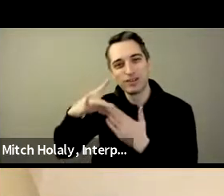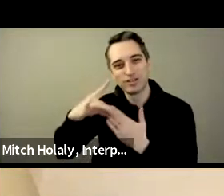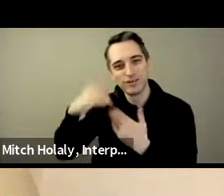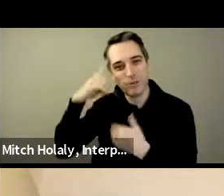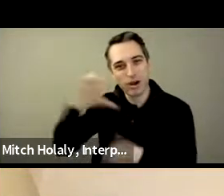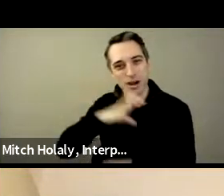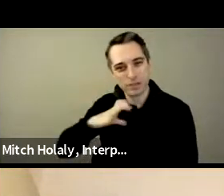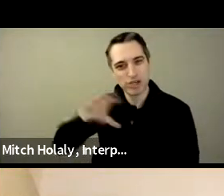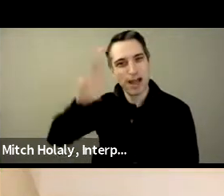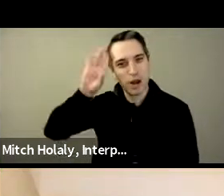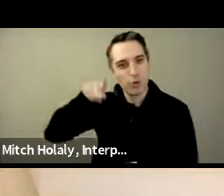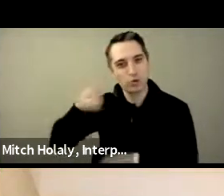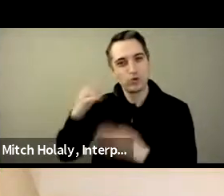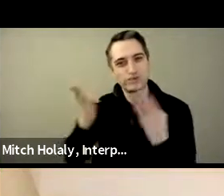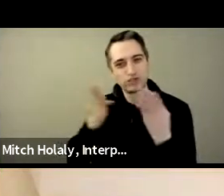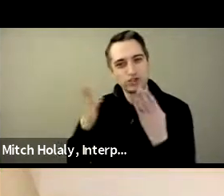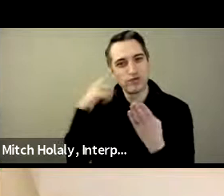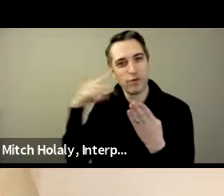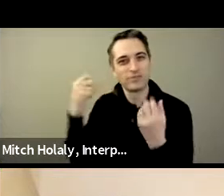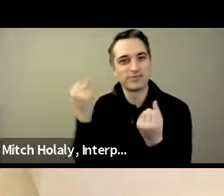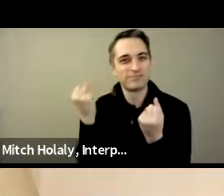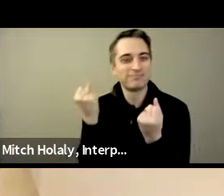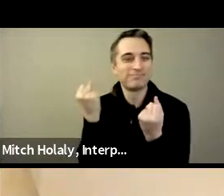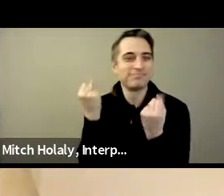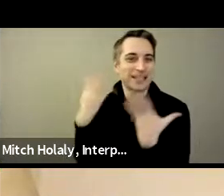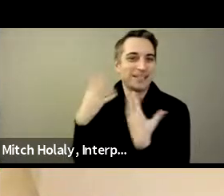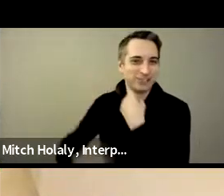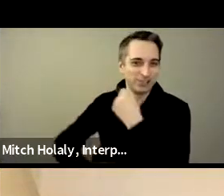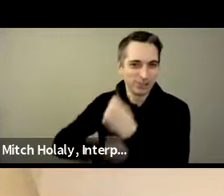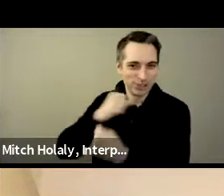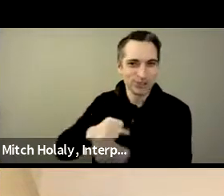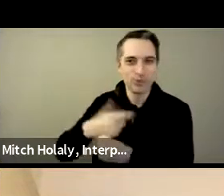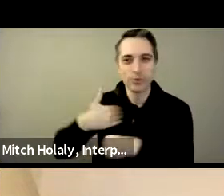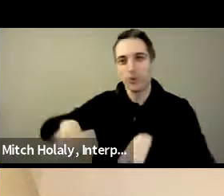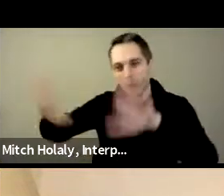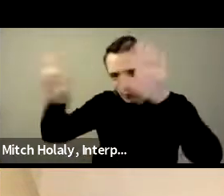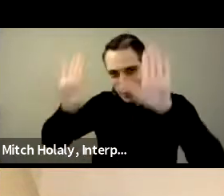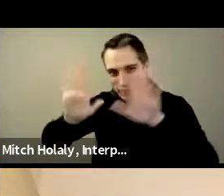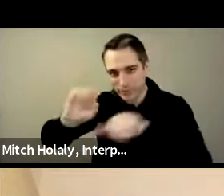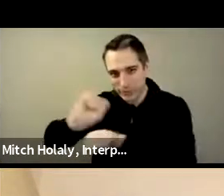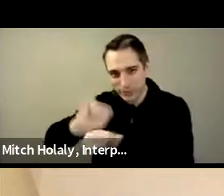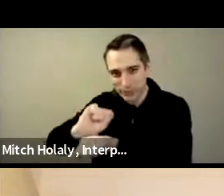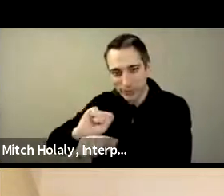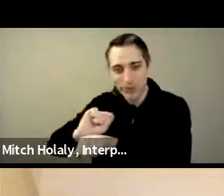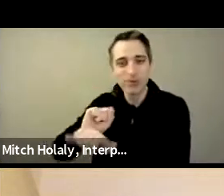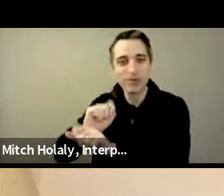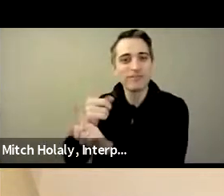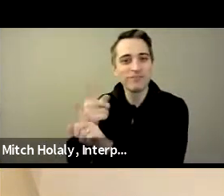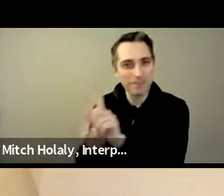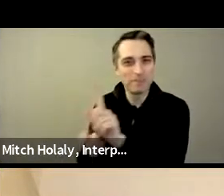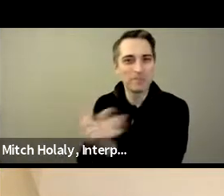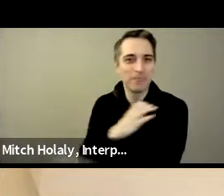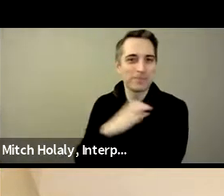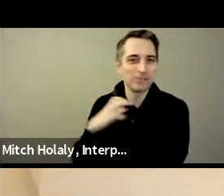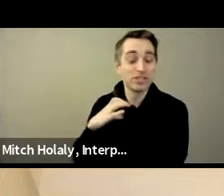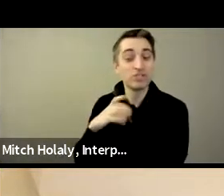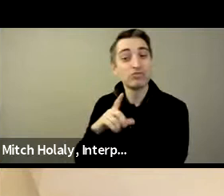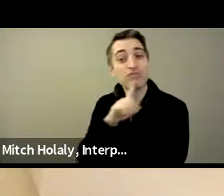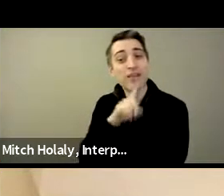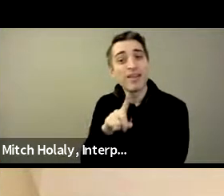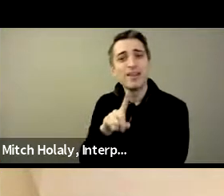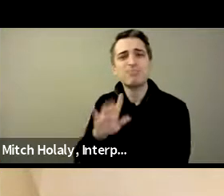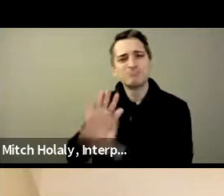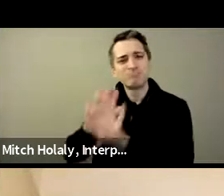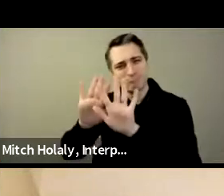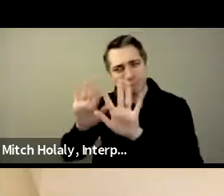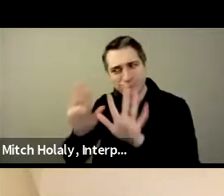you've served in that capacity for a number of years, certainly have done great work coming out of the commission, and really raising the